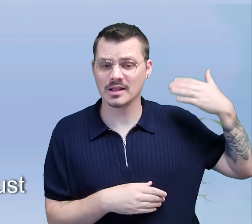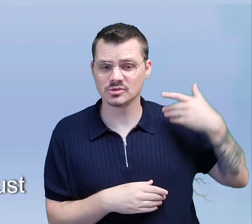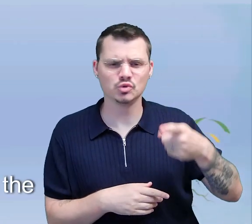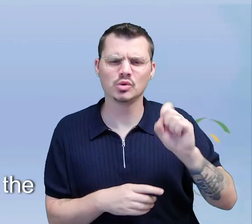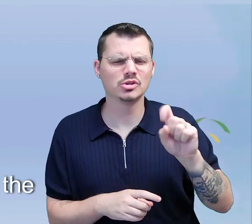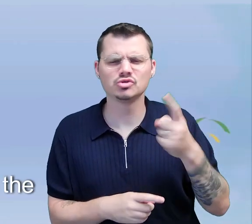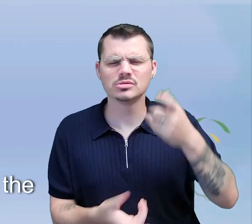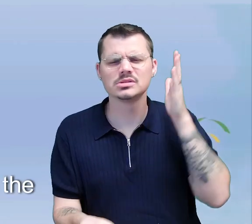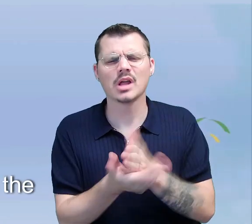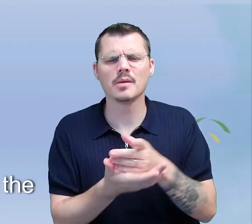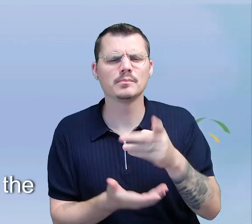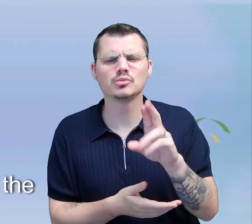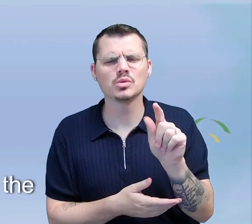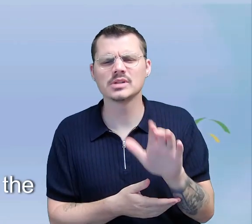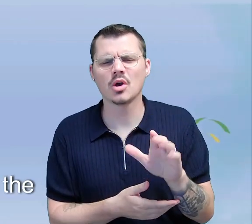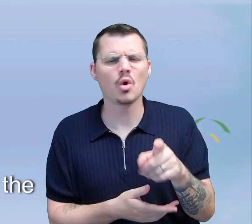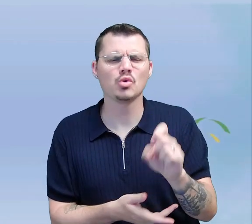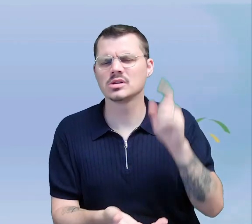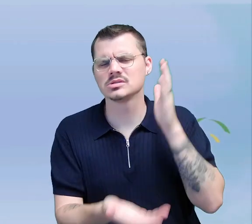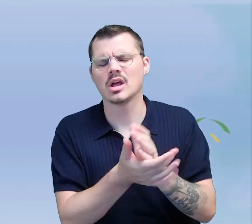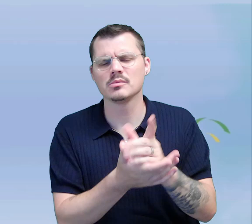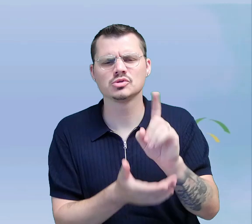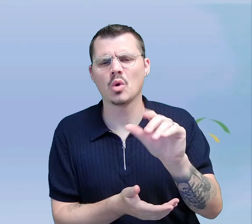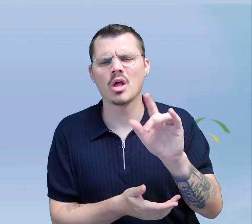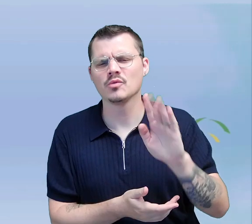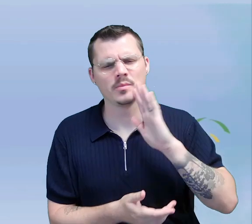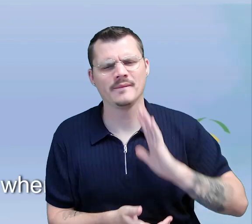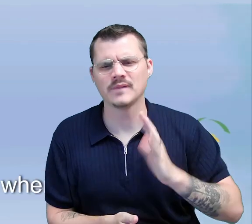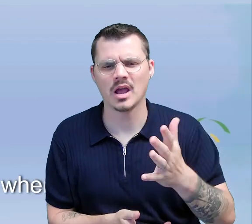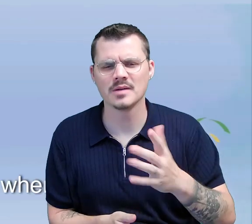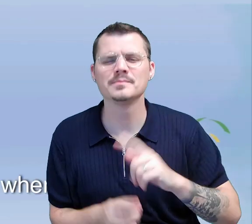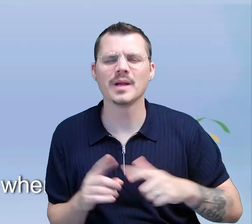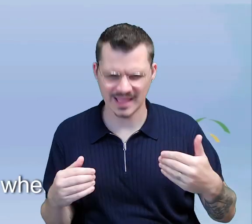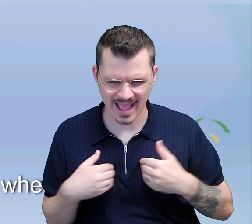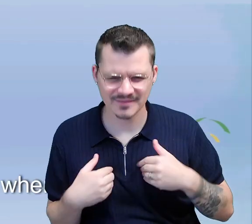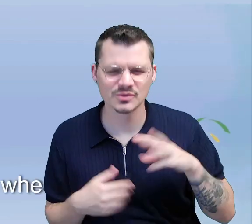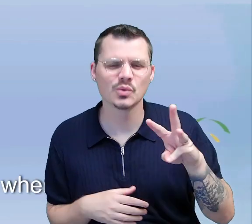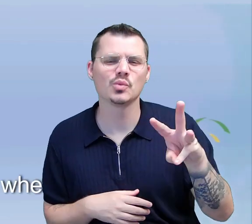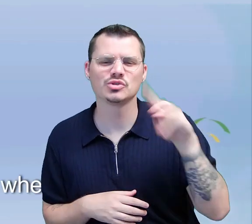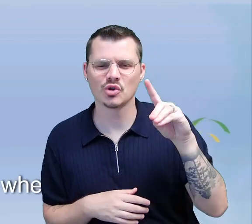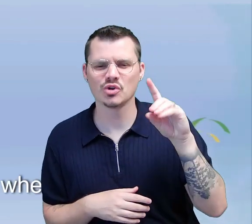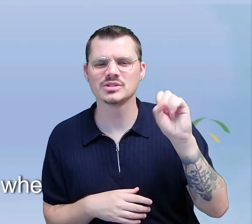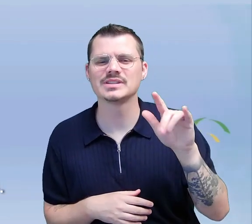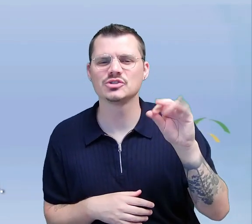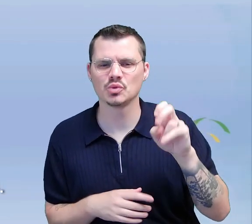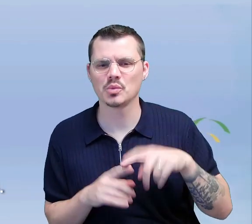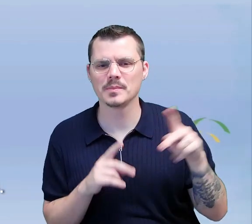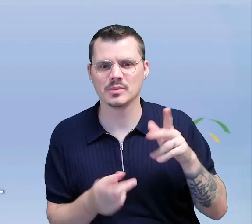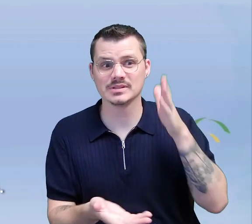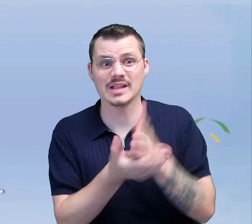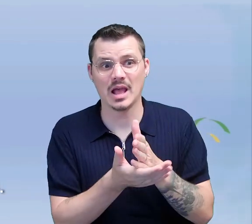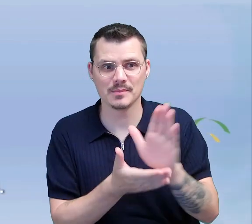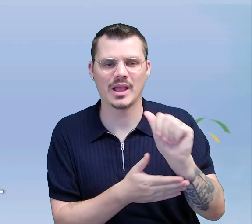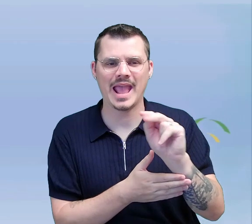oh, you can just stop the Prozac or you can just stop the Zoloft, it'll be fine. But in fact, there is a withdrawal syndrome when people stop